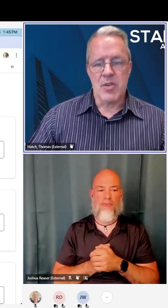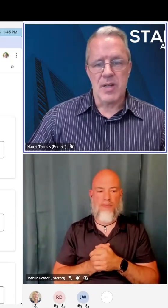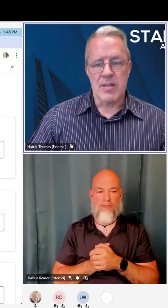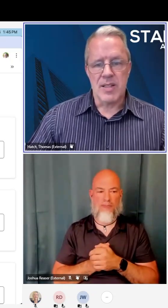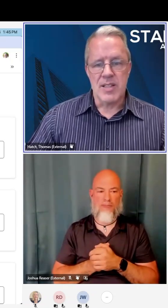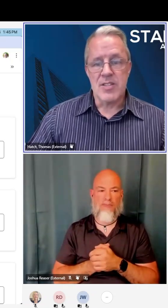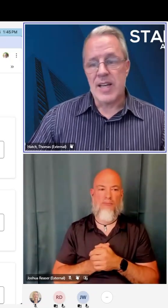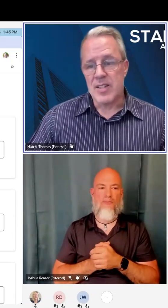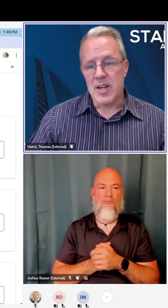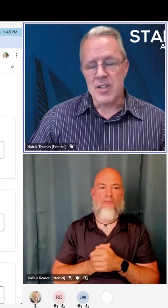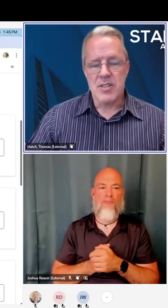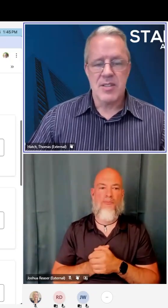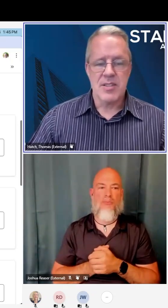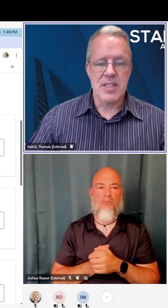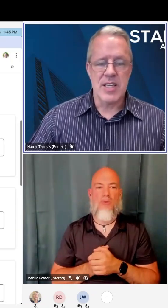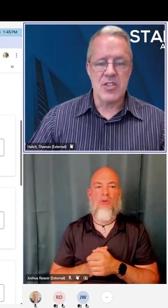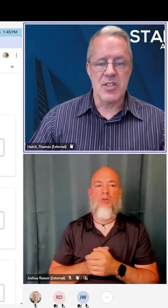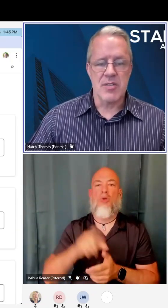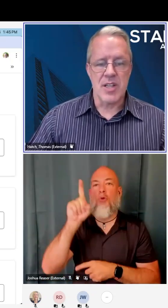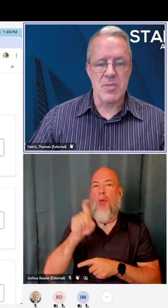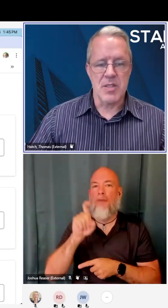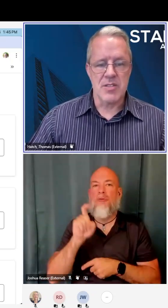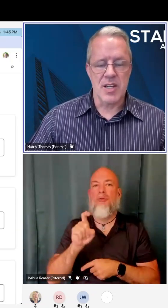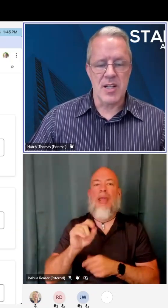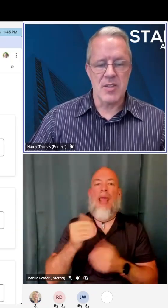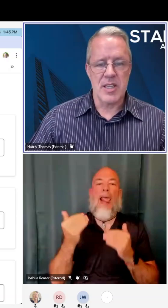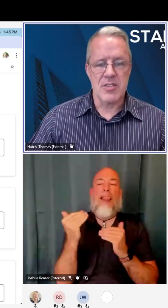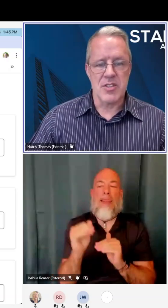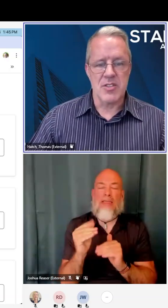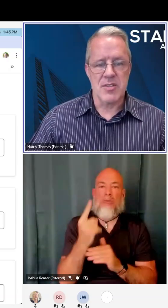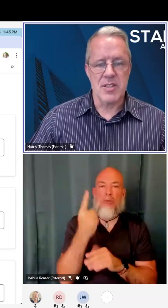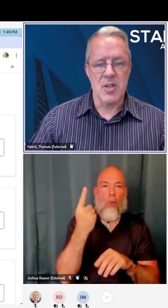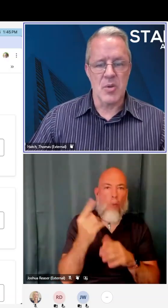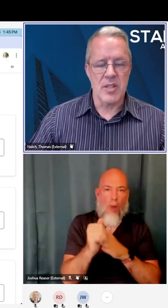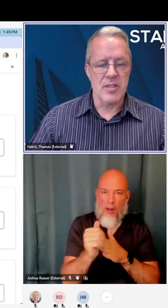you have to at least add $1 to each investment